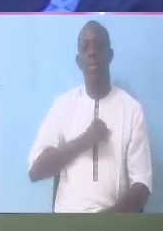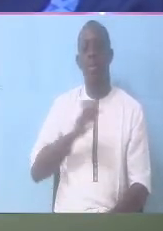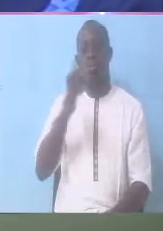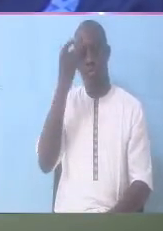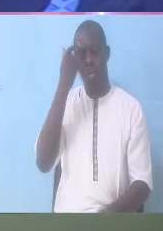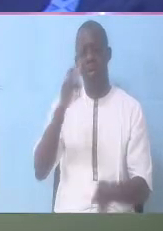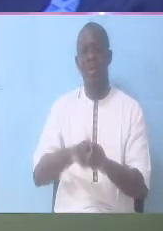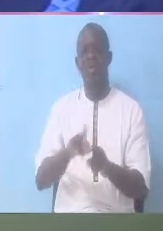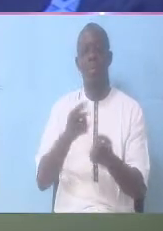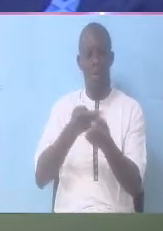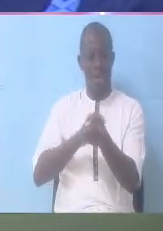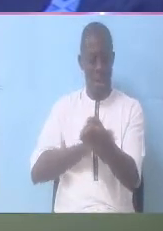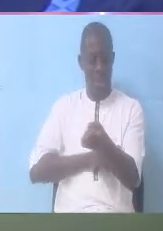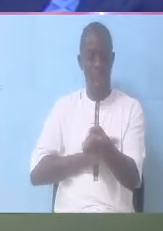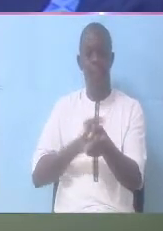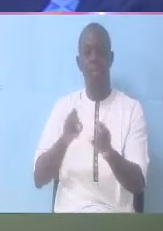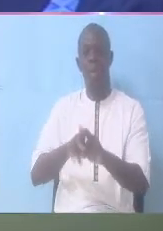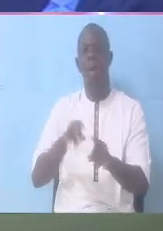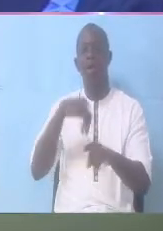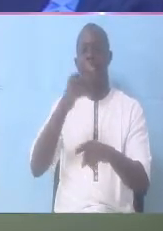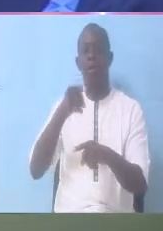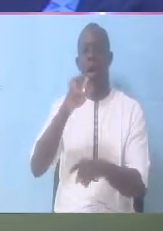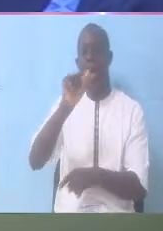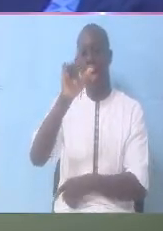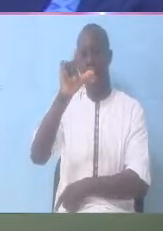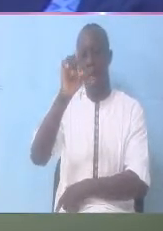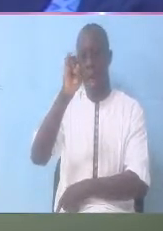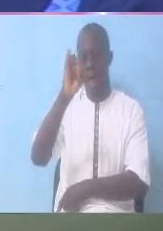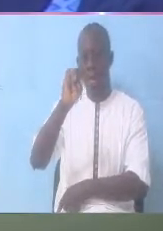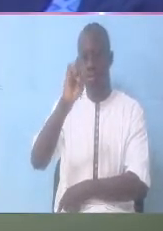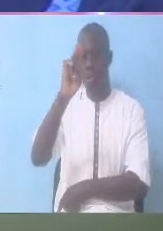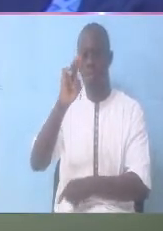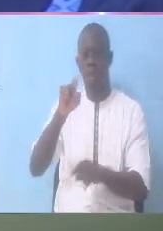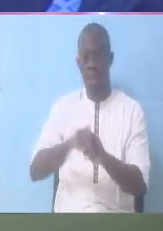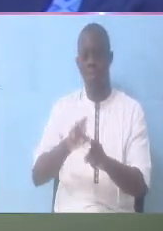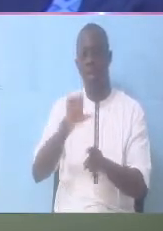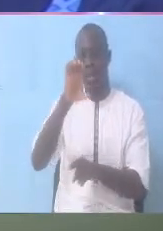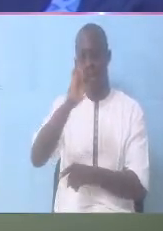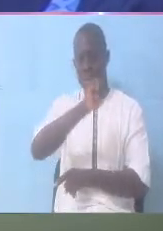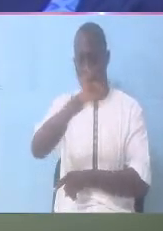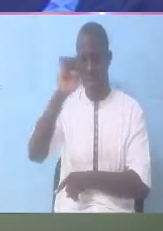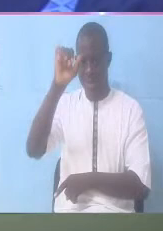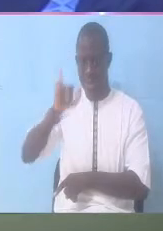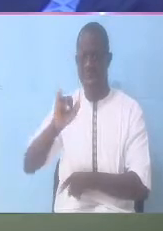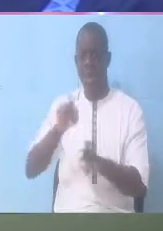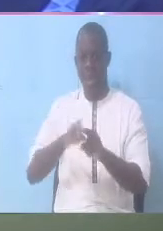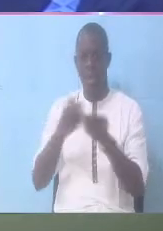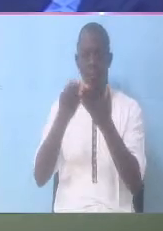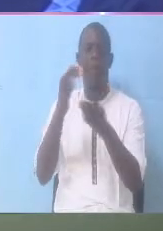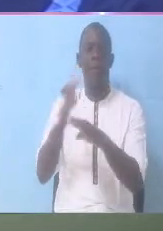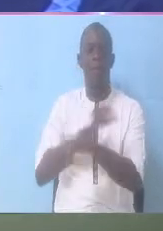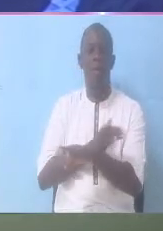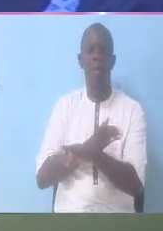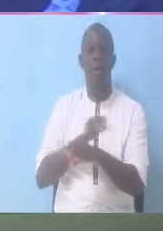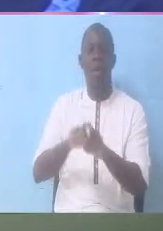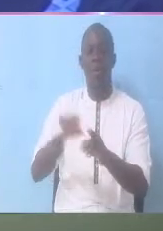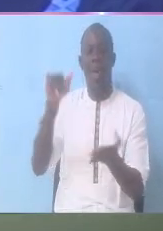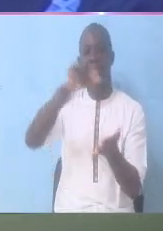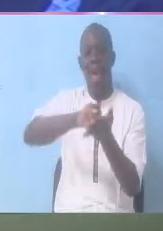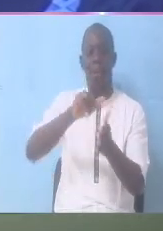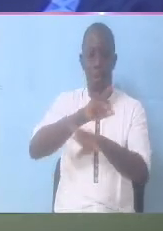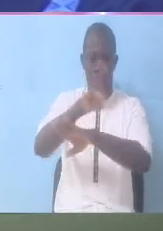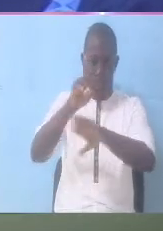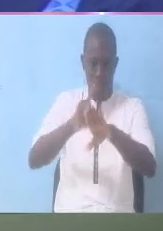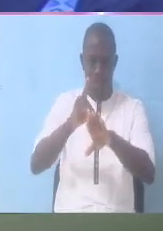airport when he was at the airport. And at any full of Fampuri sa Kotongo Samba Aliusi Utumo Wobe Airport,